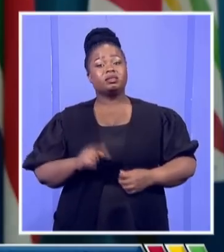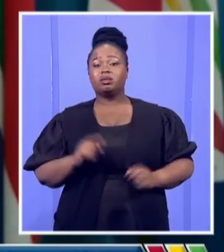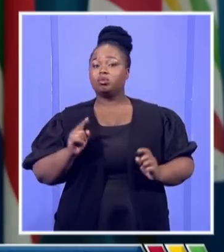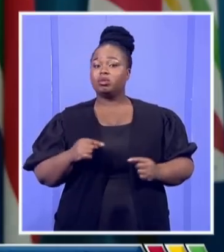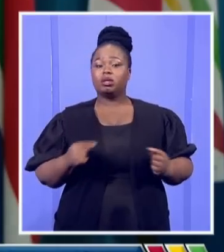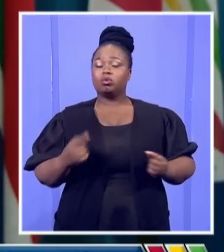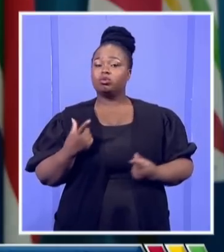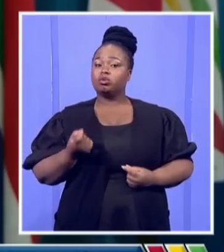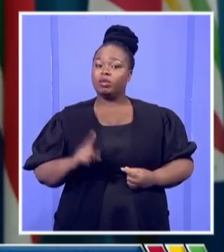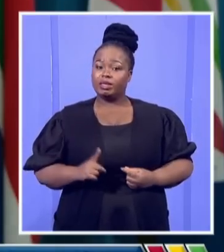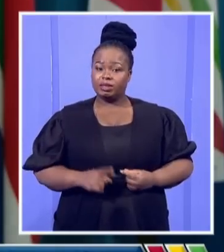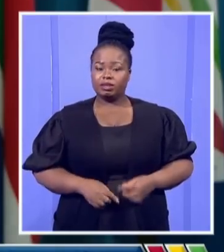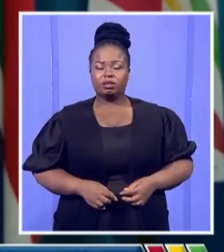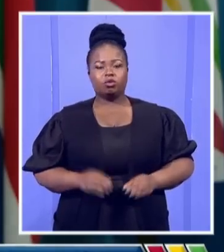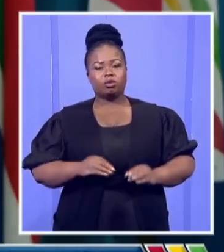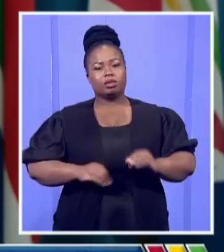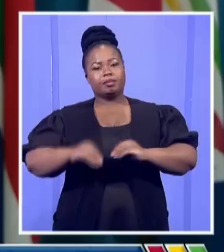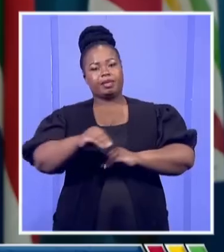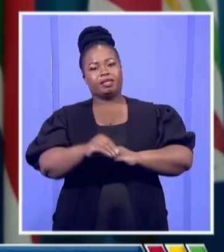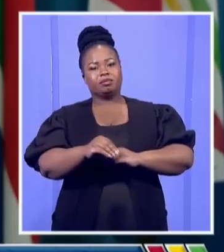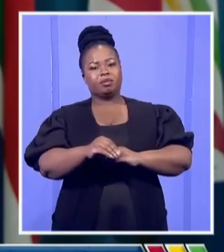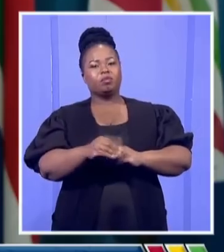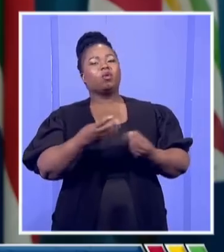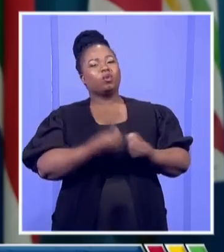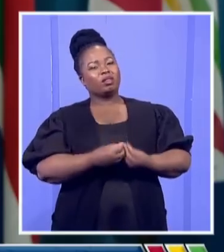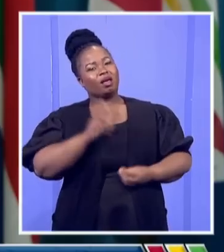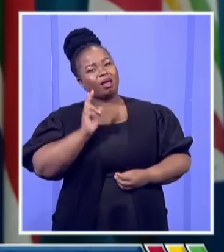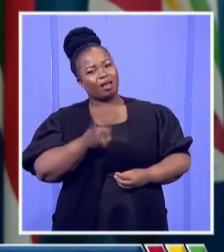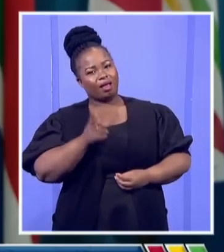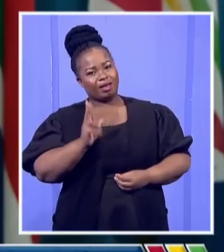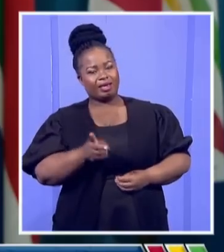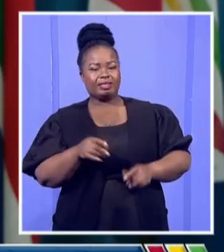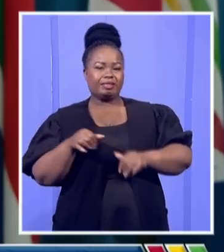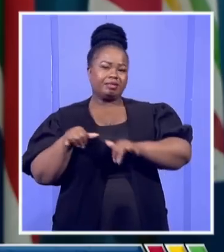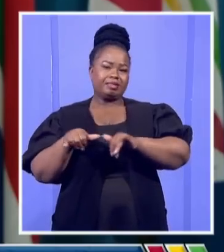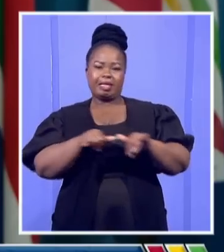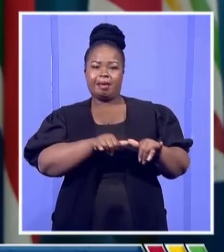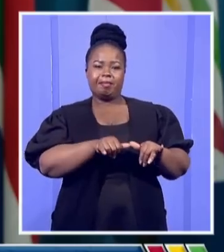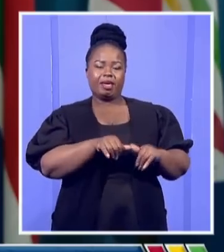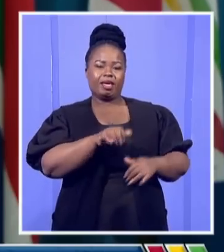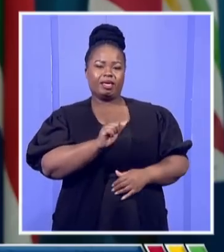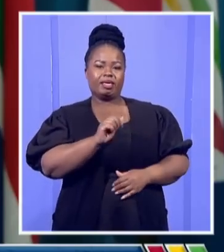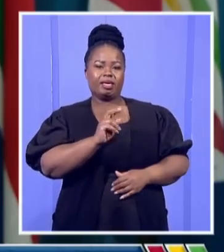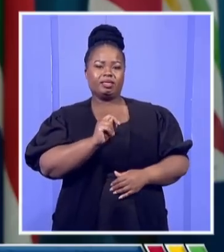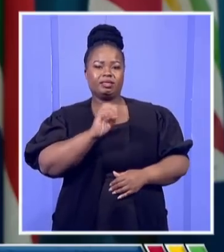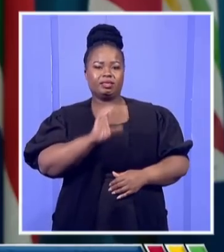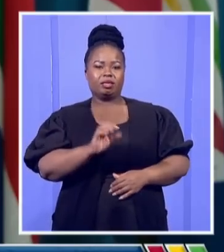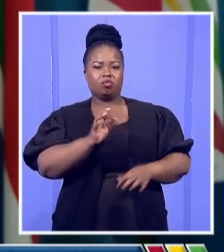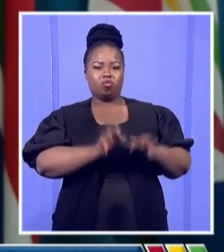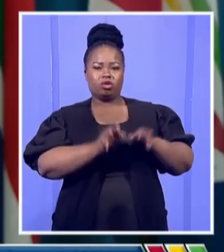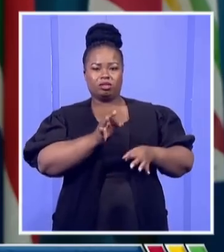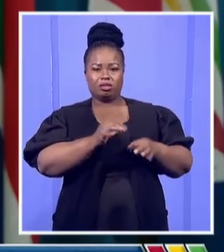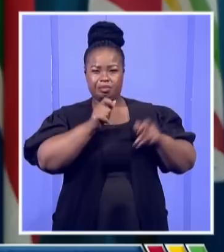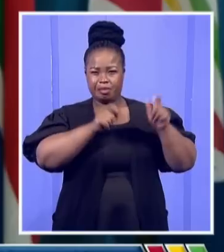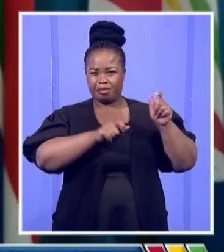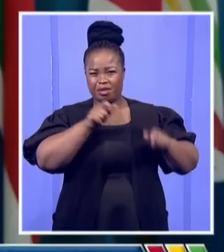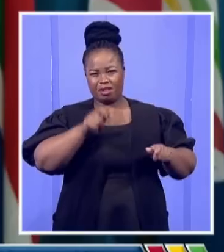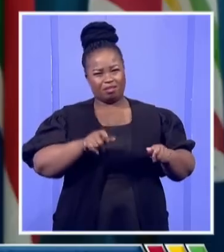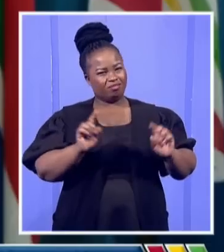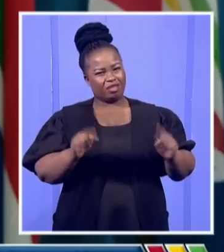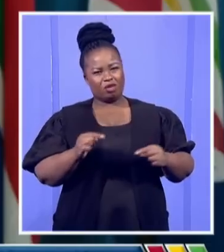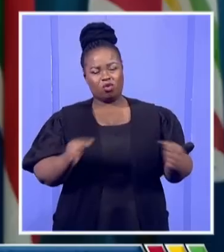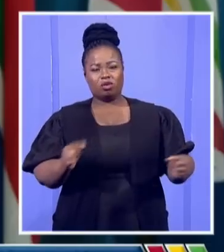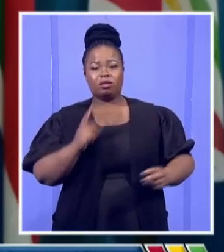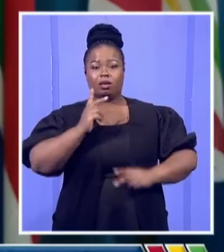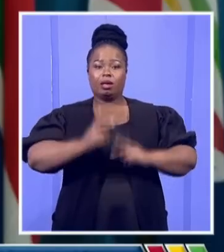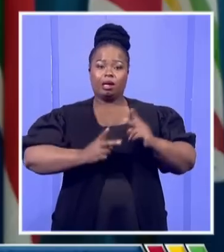do is replace them with another set of ANC politicians. We cannot keep